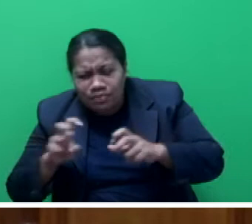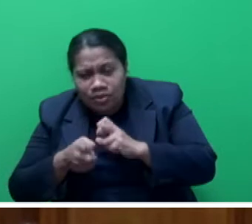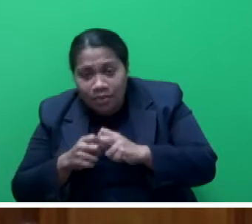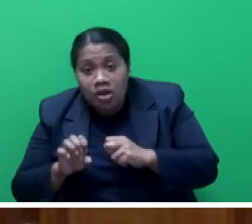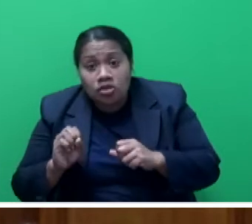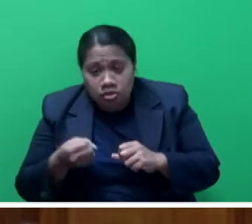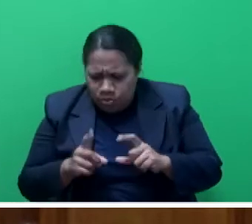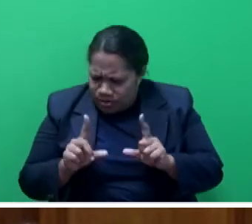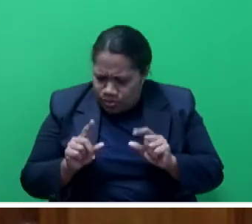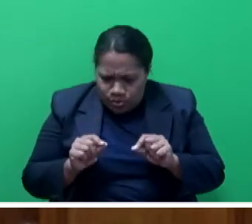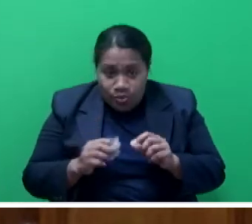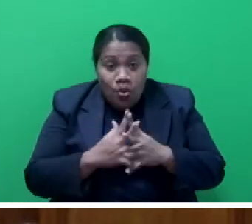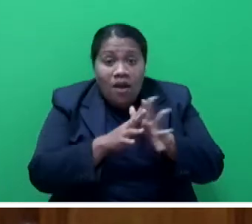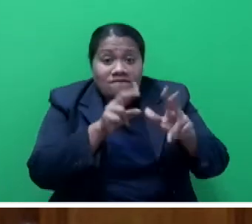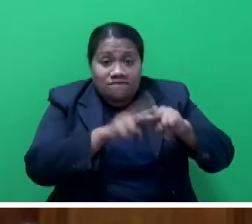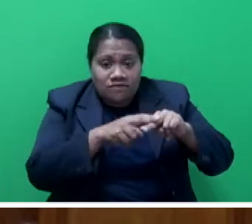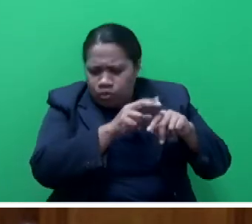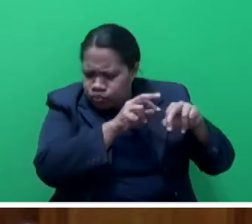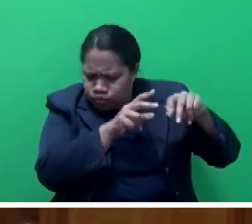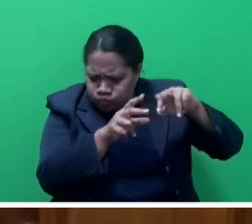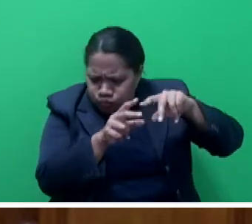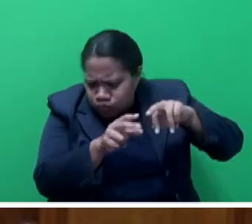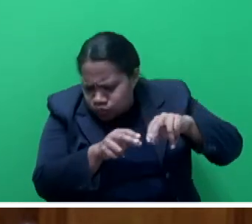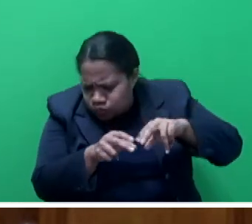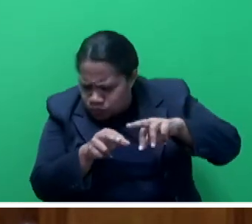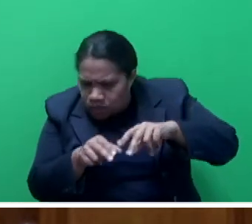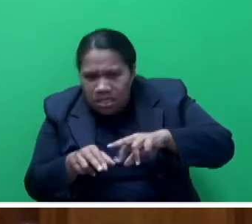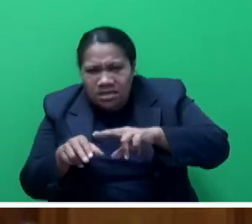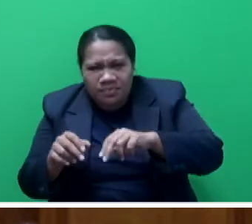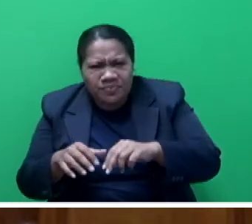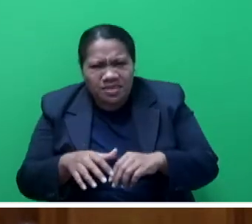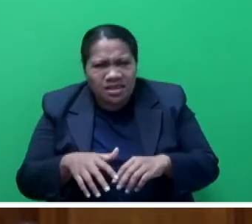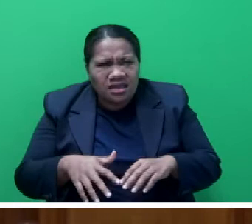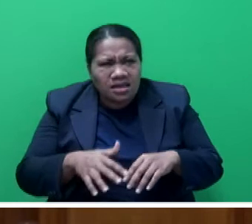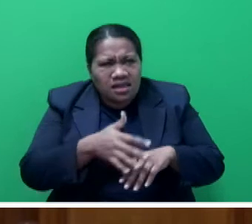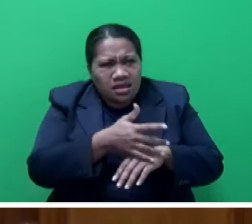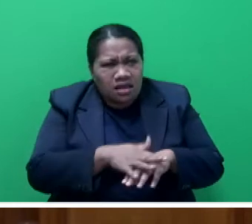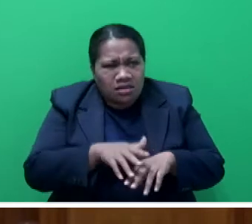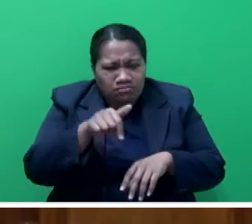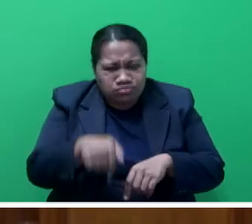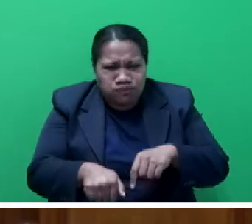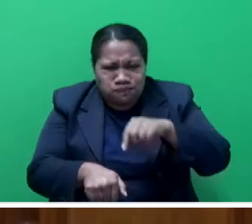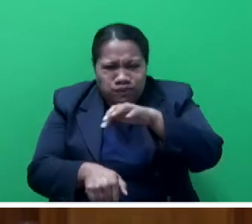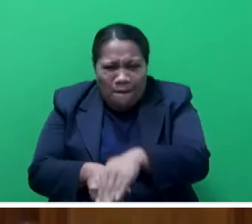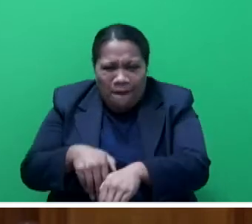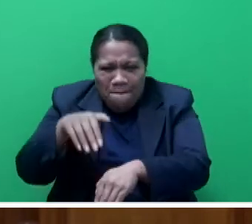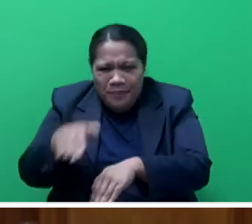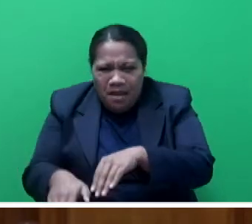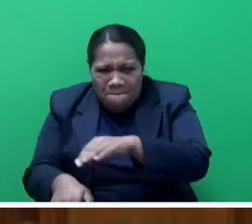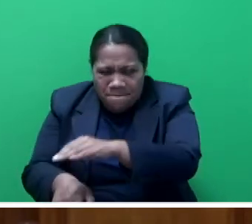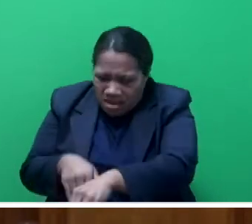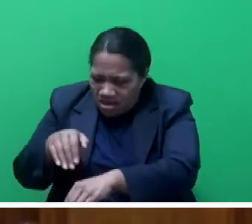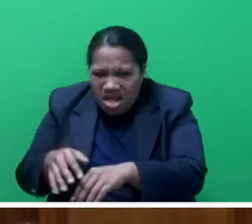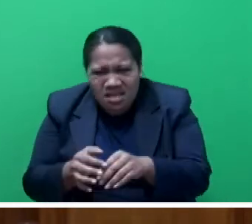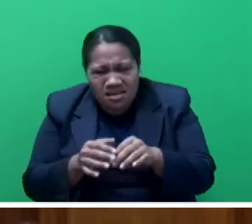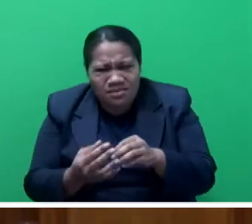from Ndimbulu all the way down to Lokia. This means walking through swamps. I actually tried to walk along with them, and it's not easy walking along those swamps